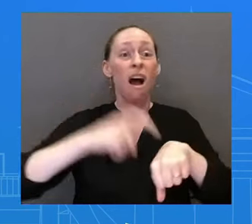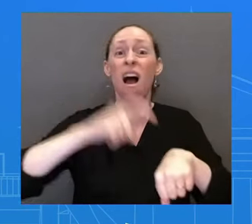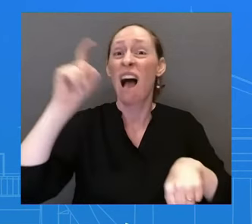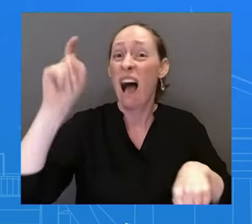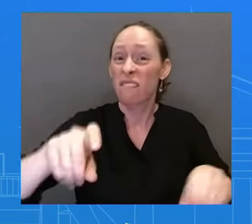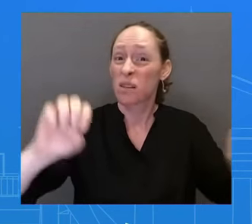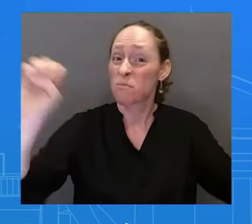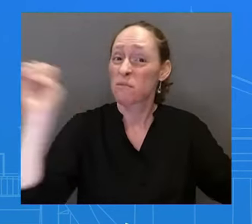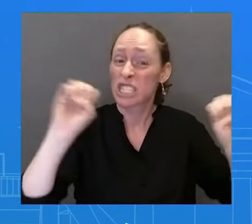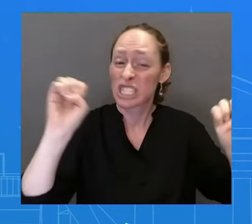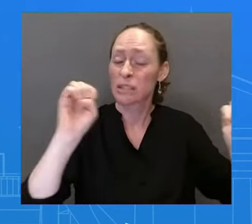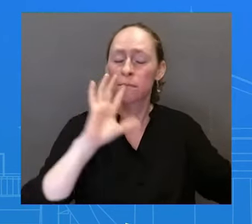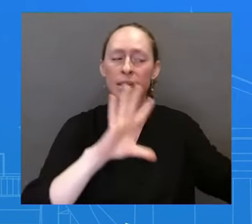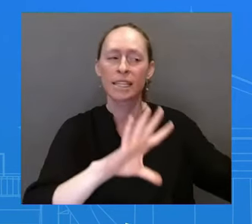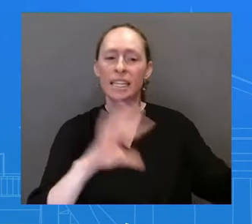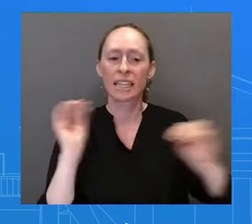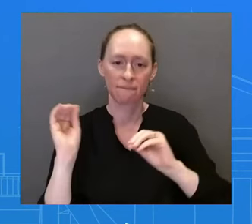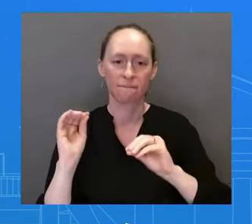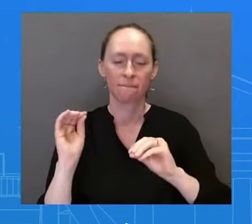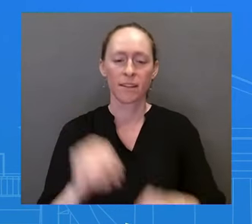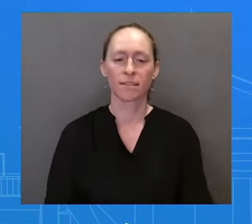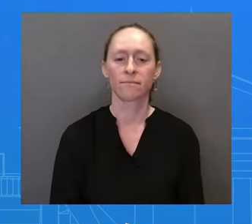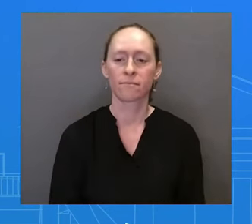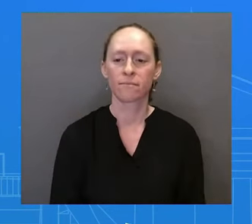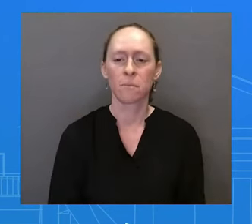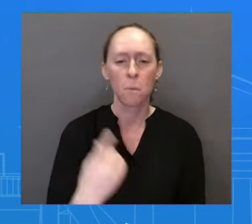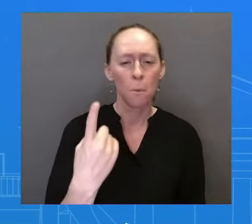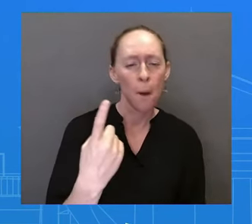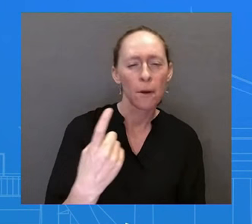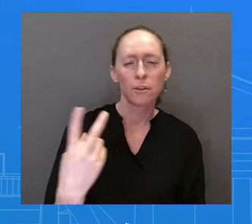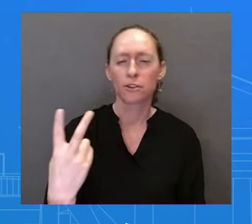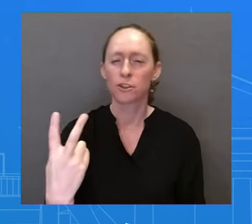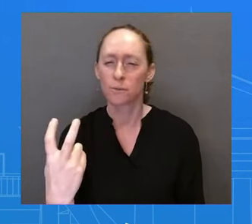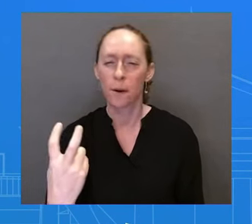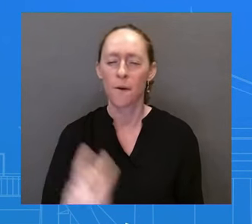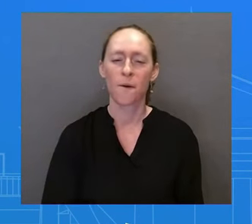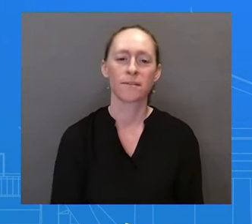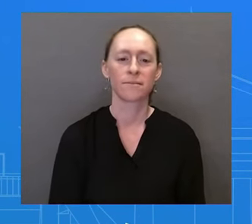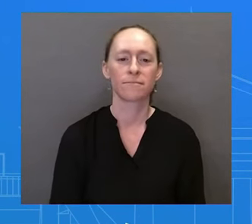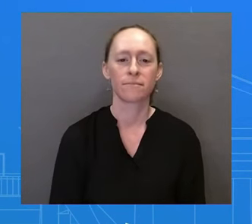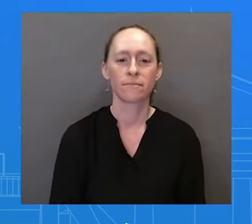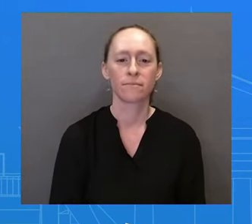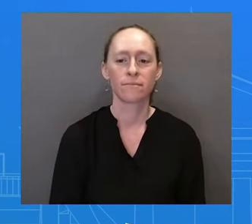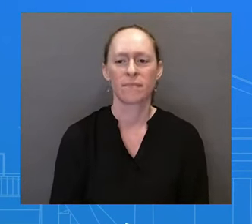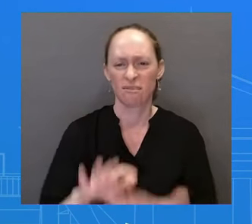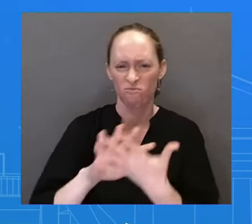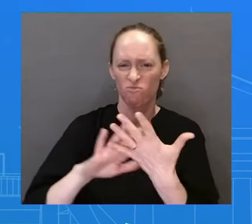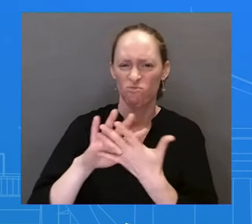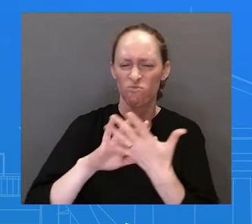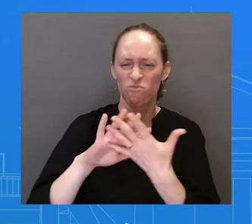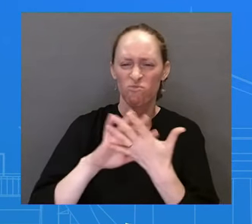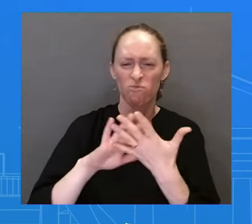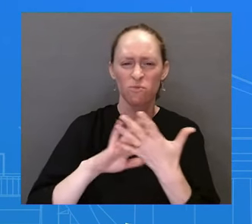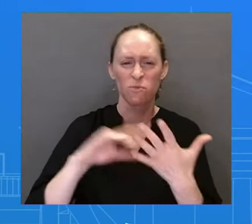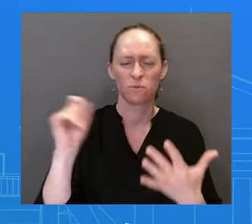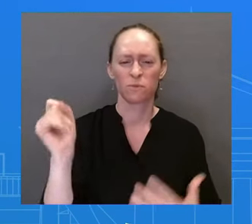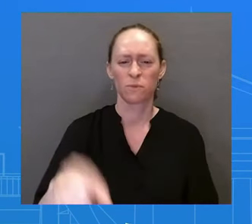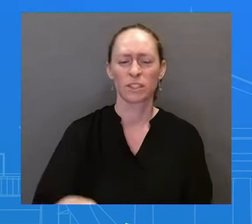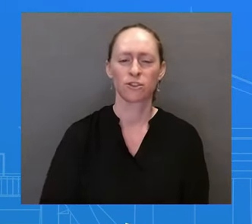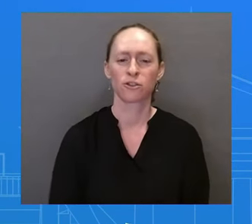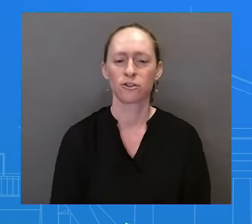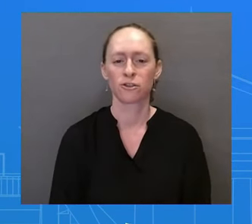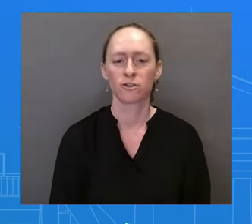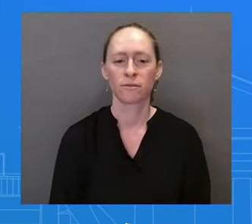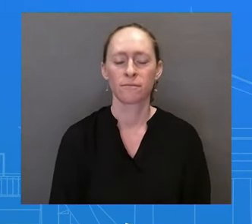Just take two more. Thank you. Thank you, Karine, and thank you, John. I have two questions about South Korea, China, and Russia. First